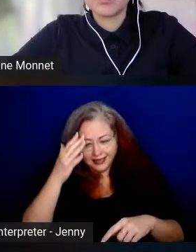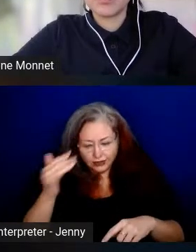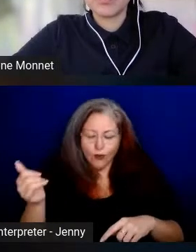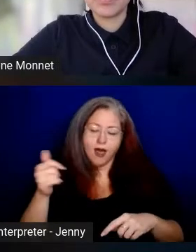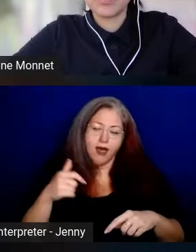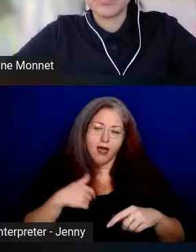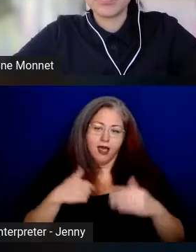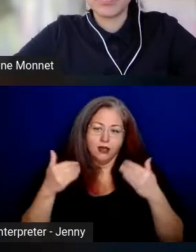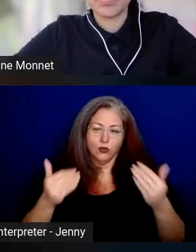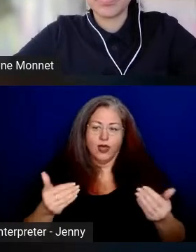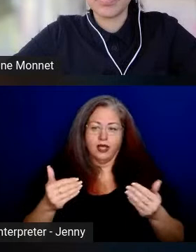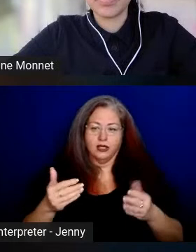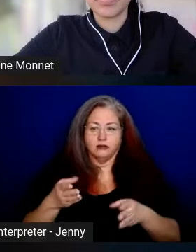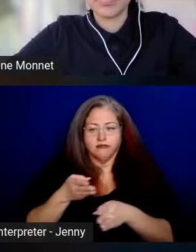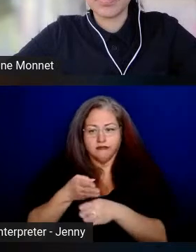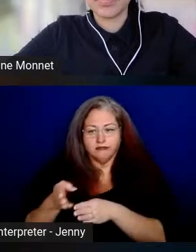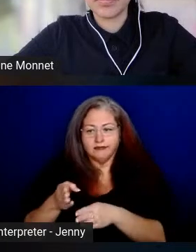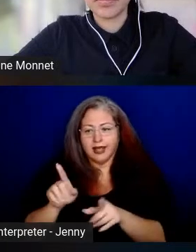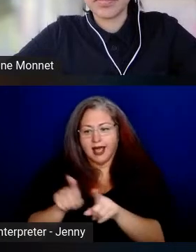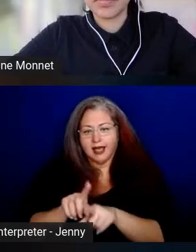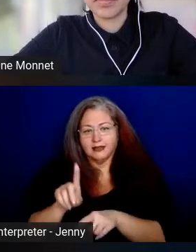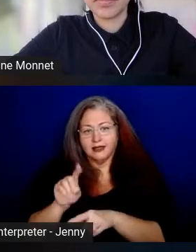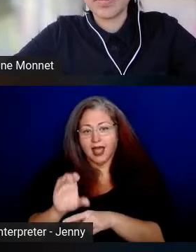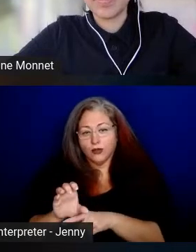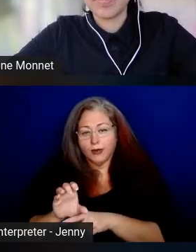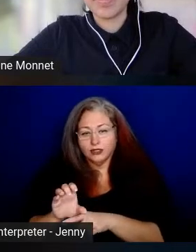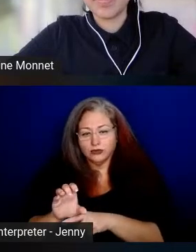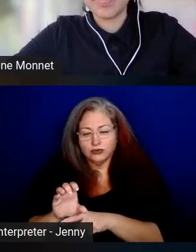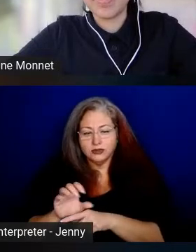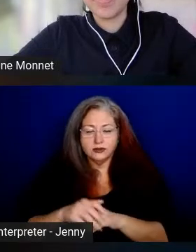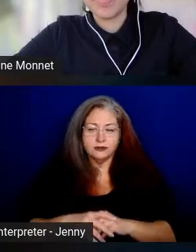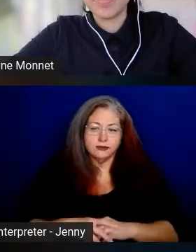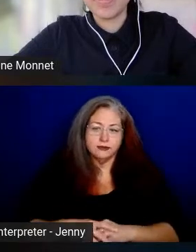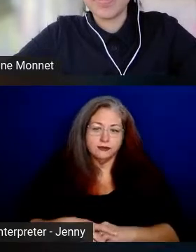the documentary path.